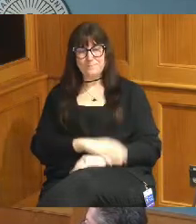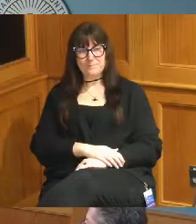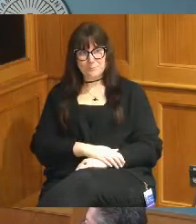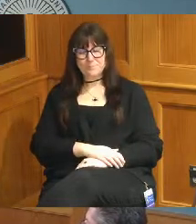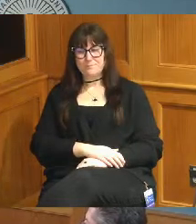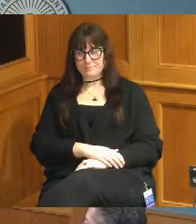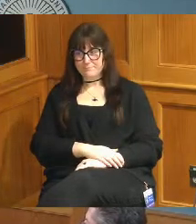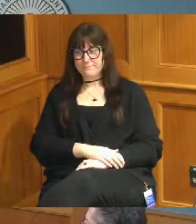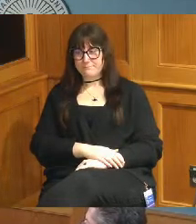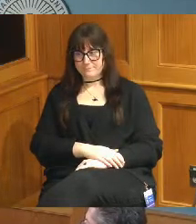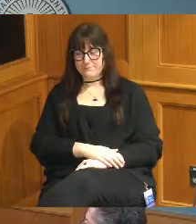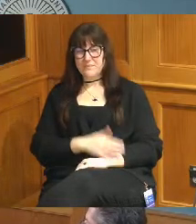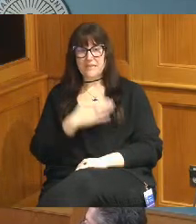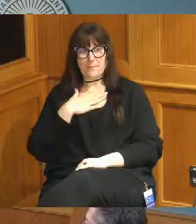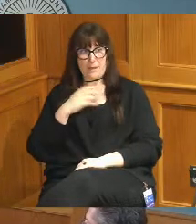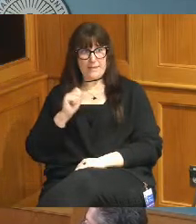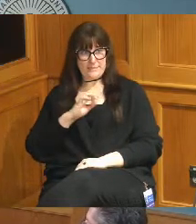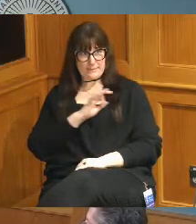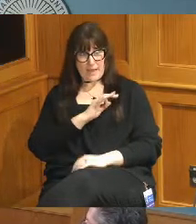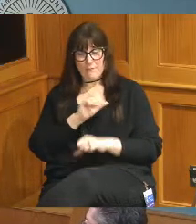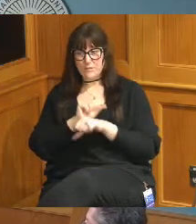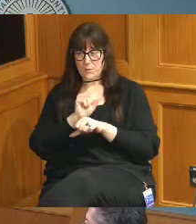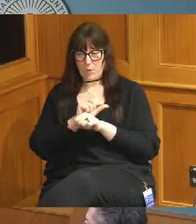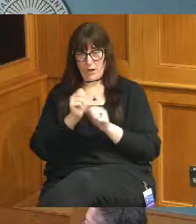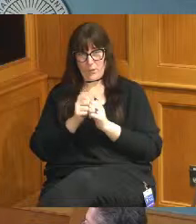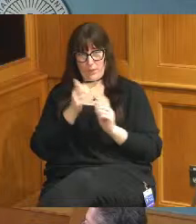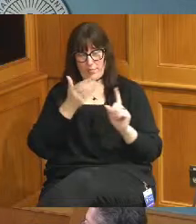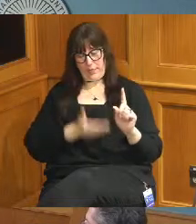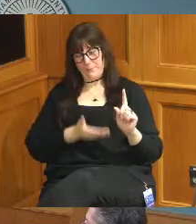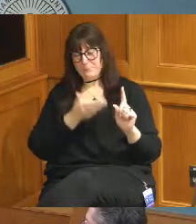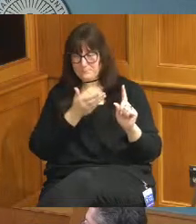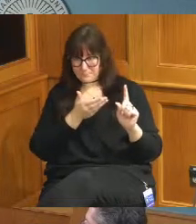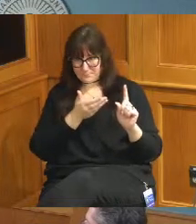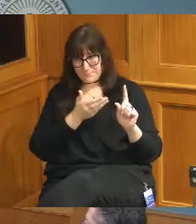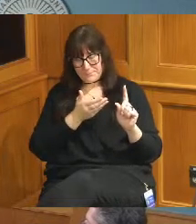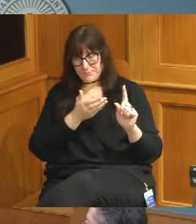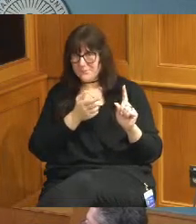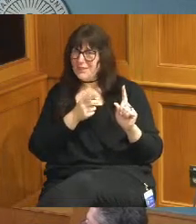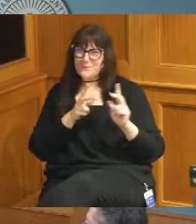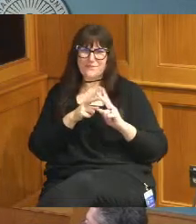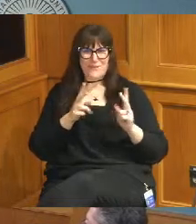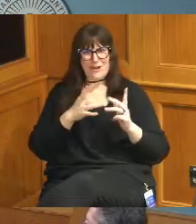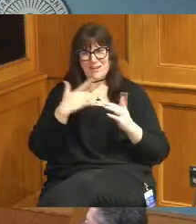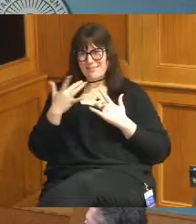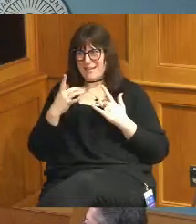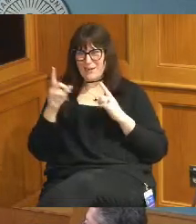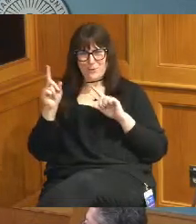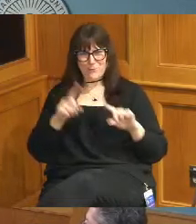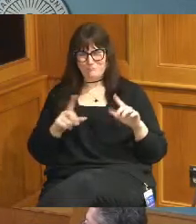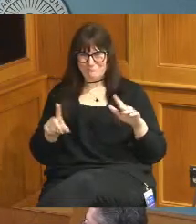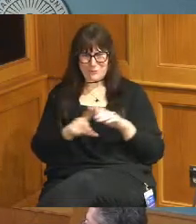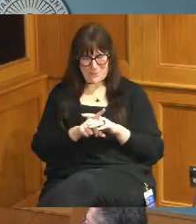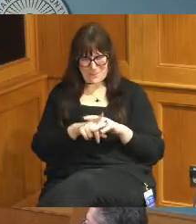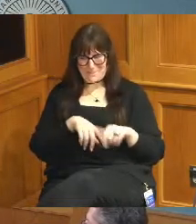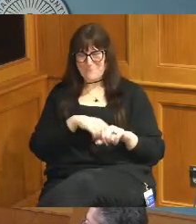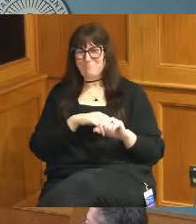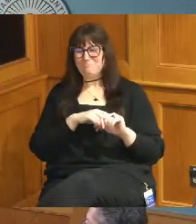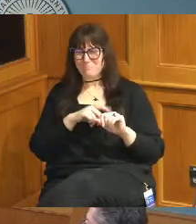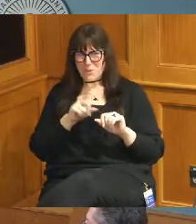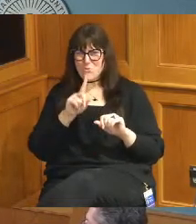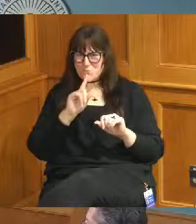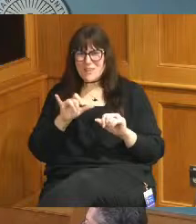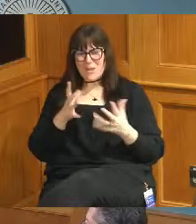And my chief of staff has been working with him. He was very excited about coming, really wanted